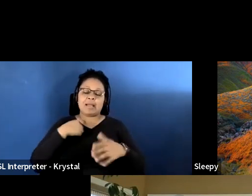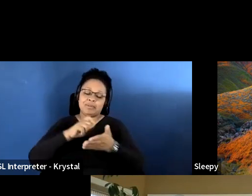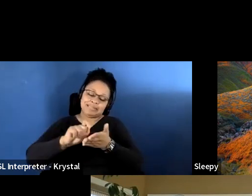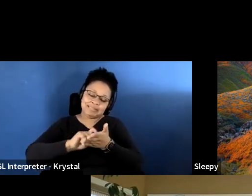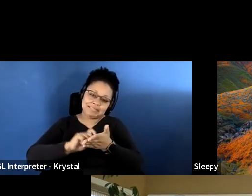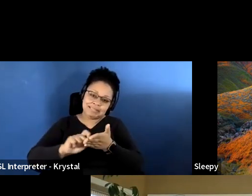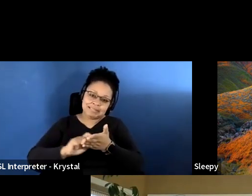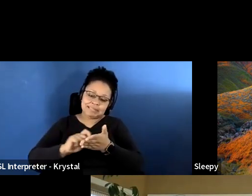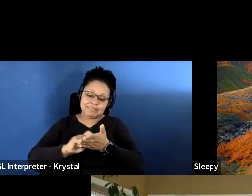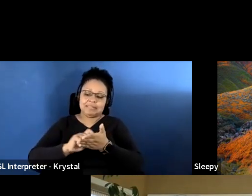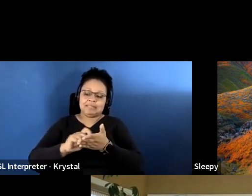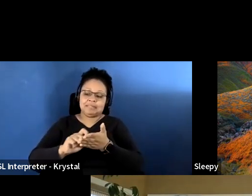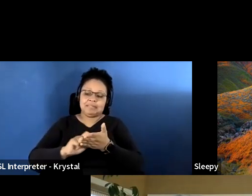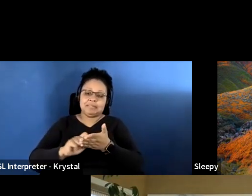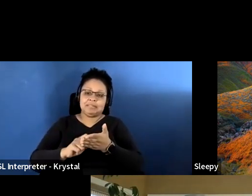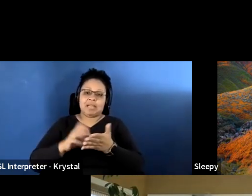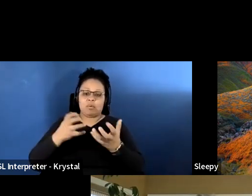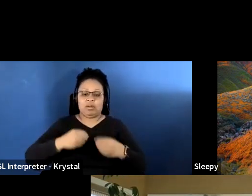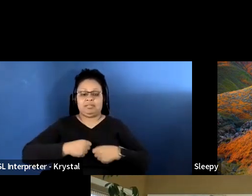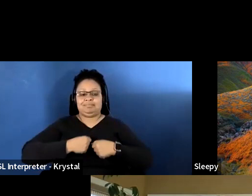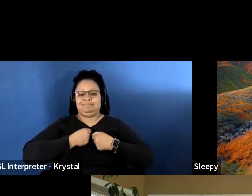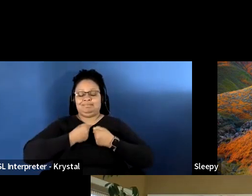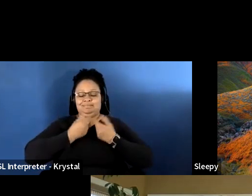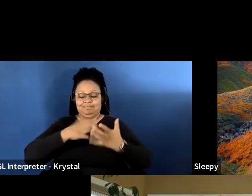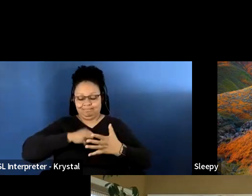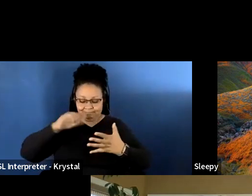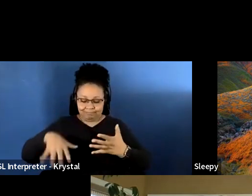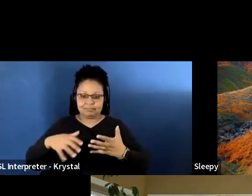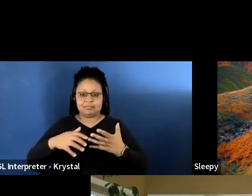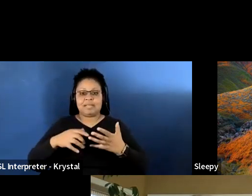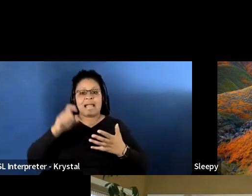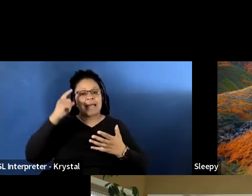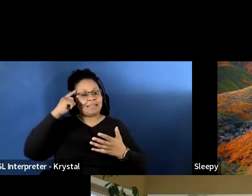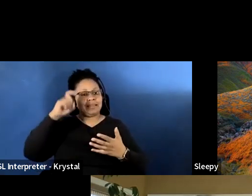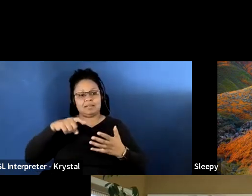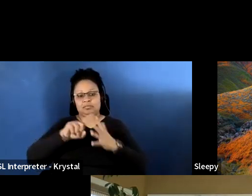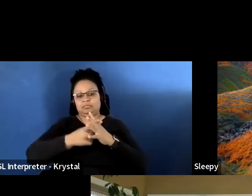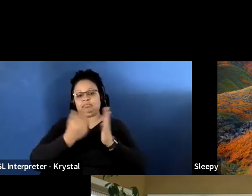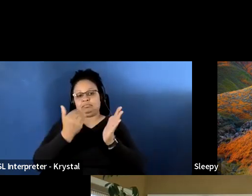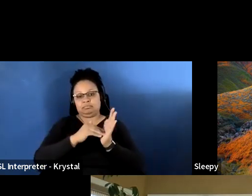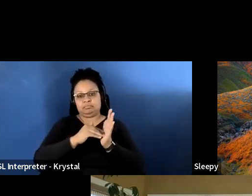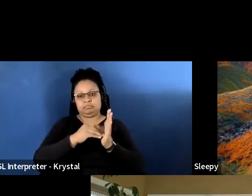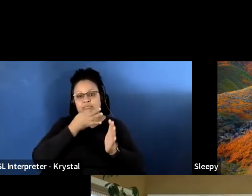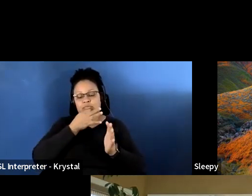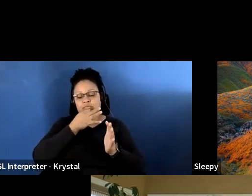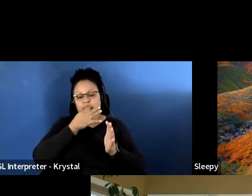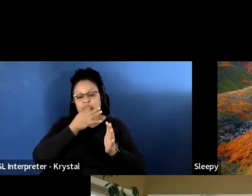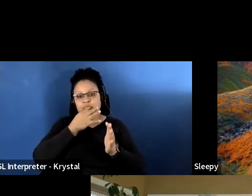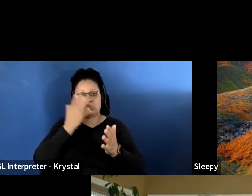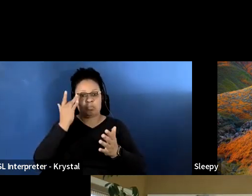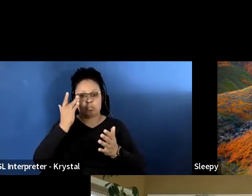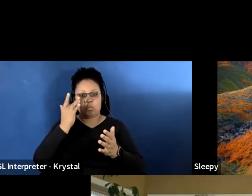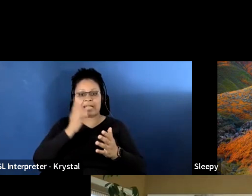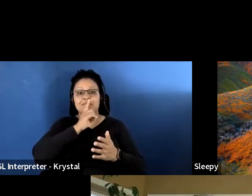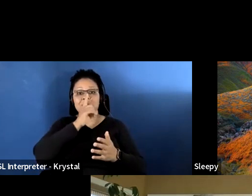that, I could get out of me. And I think I'm going to have to pick up journaling again here shortly, because it